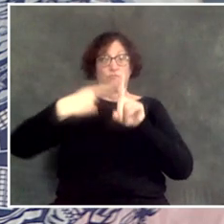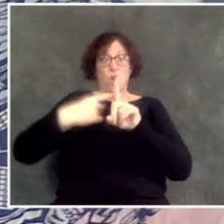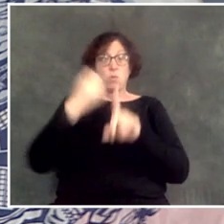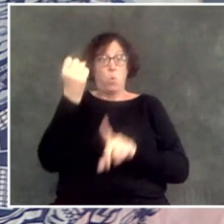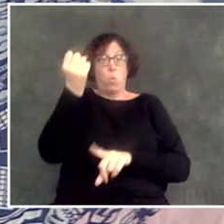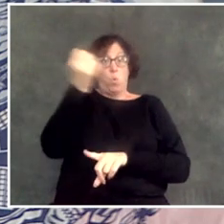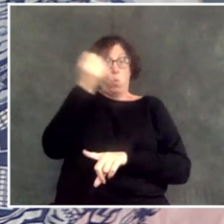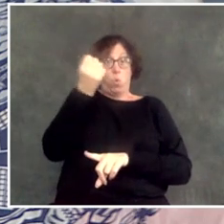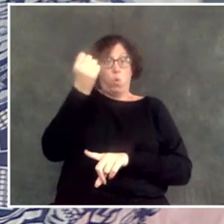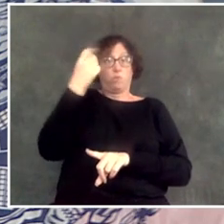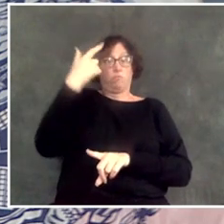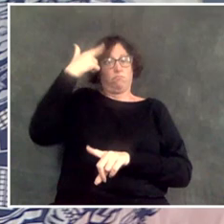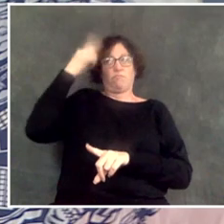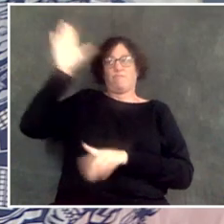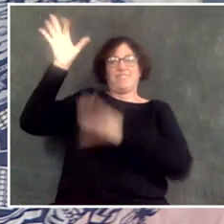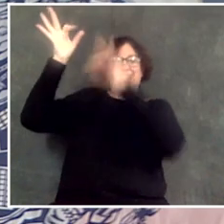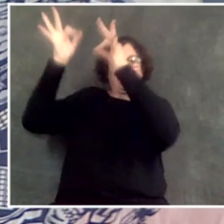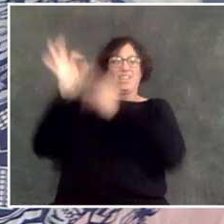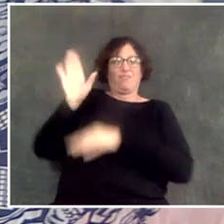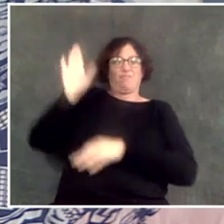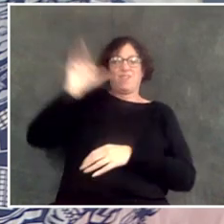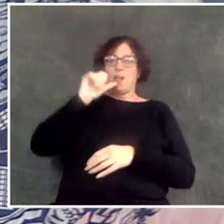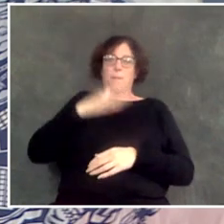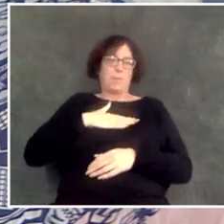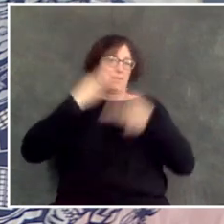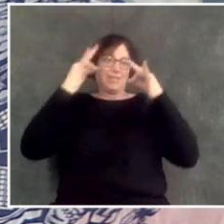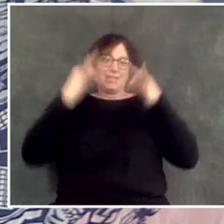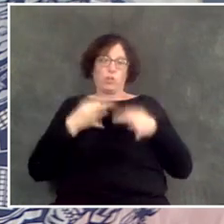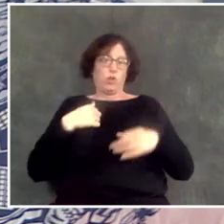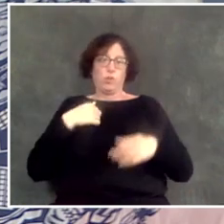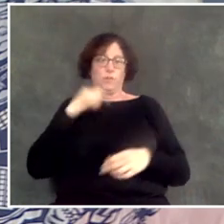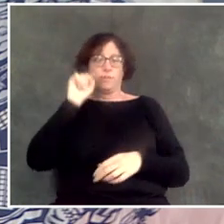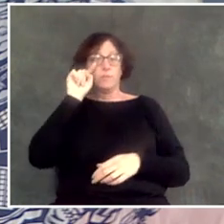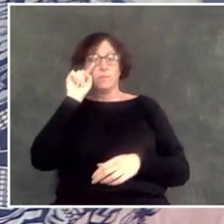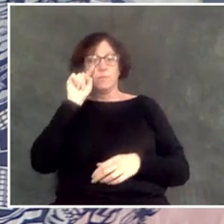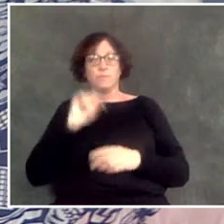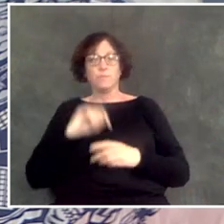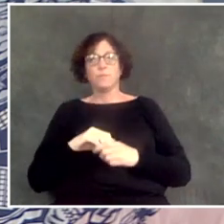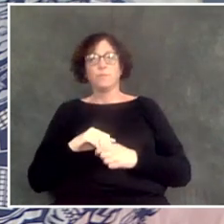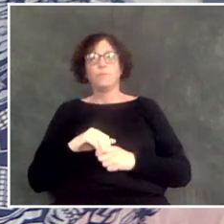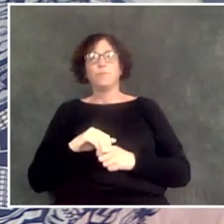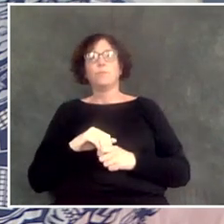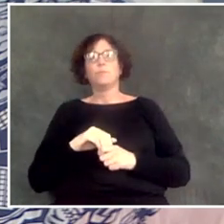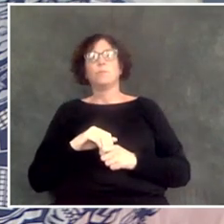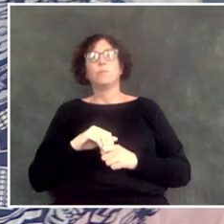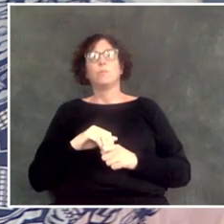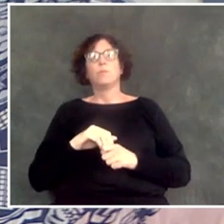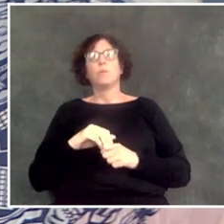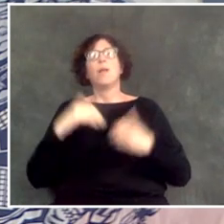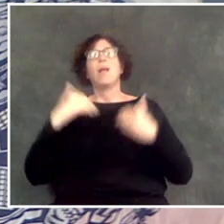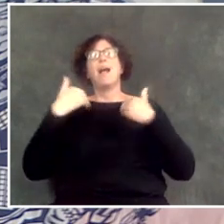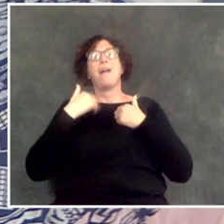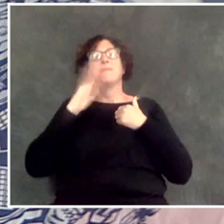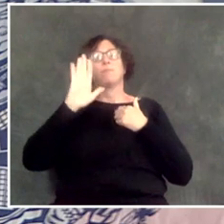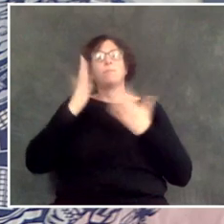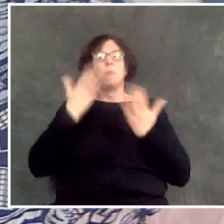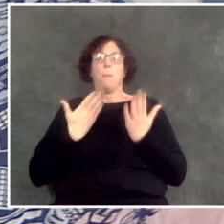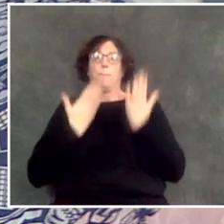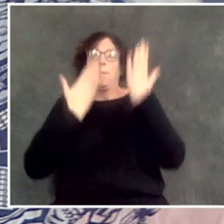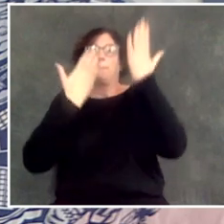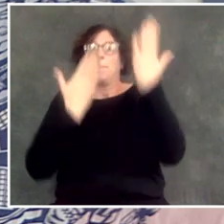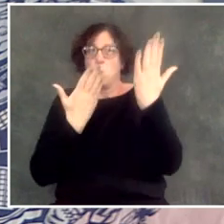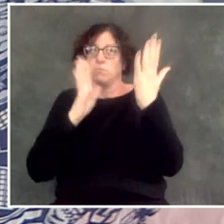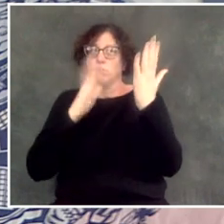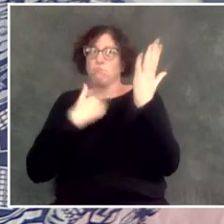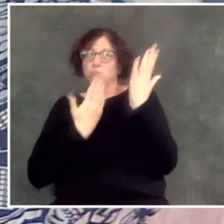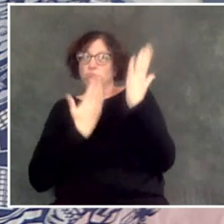rent-stabilized. And I really like the proposal that says, for those renters who need, it's not everyone, some people do have enough money to